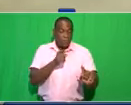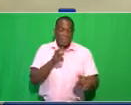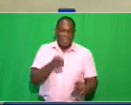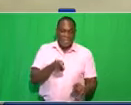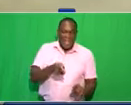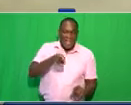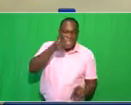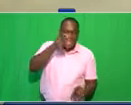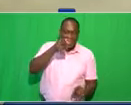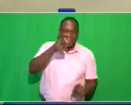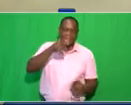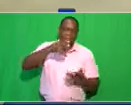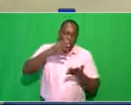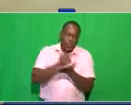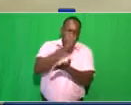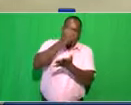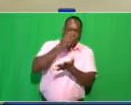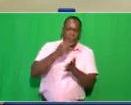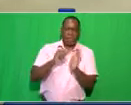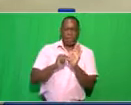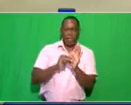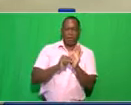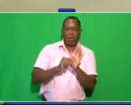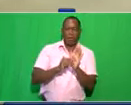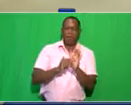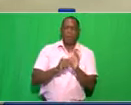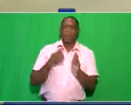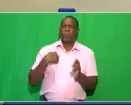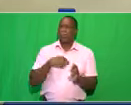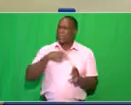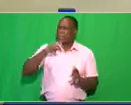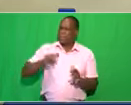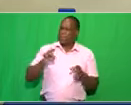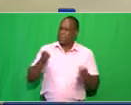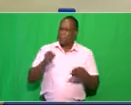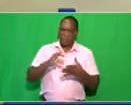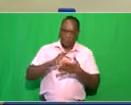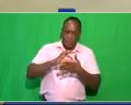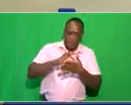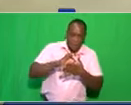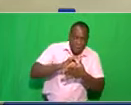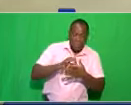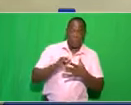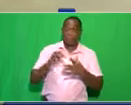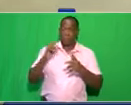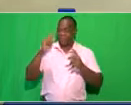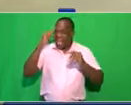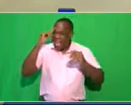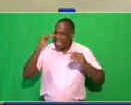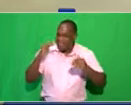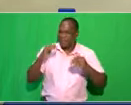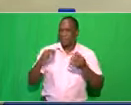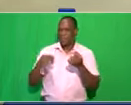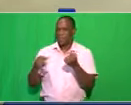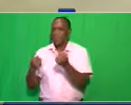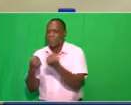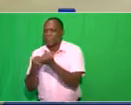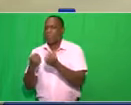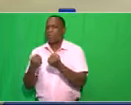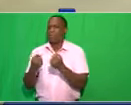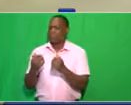to look closely and especially at content, expectations, and support. How or in what ways can we